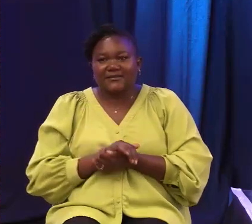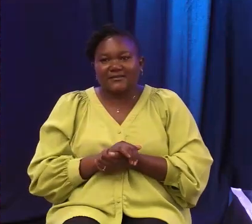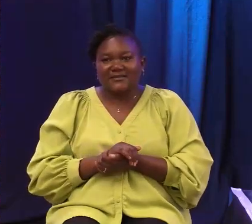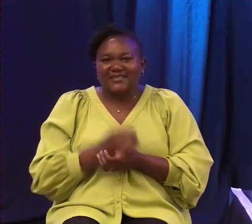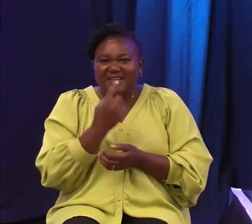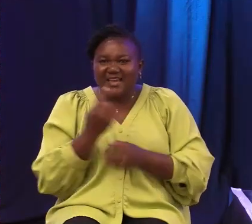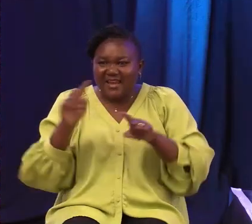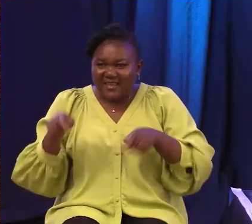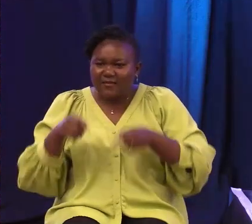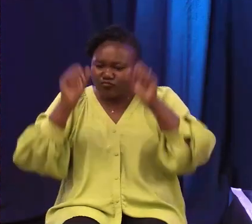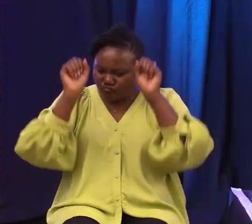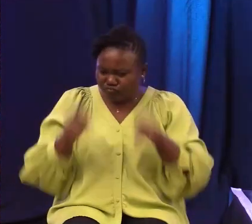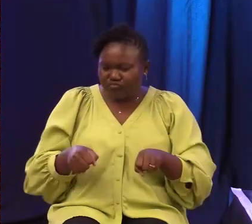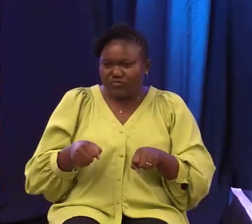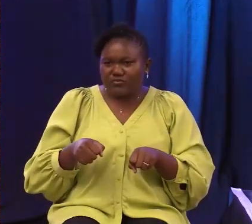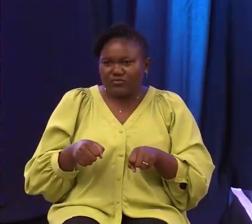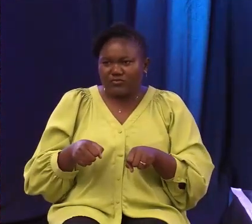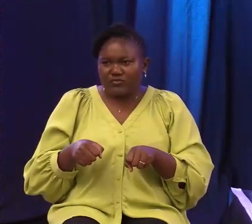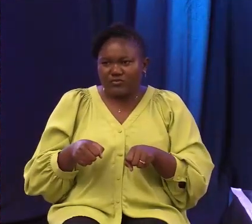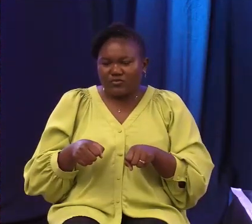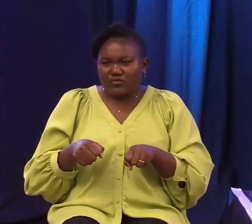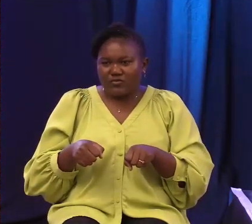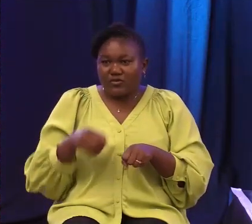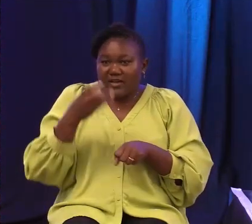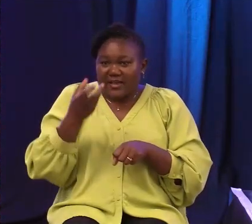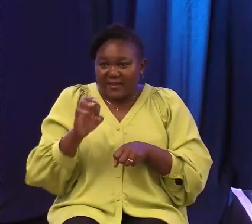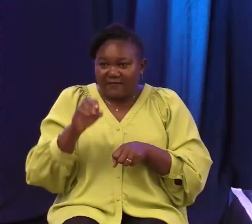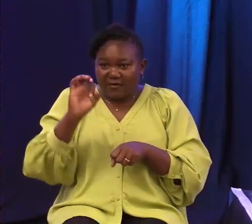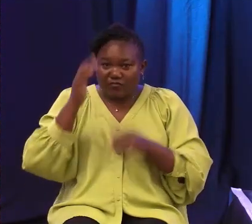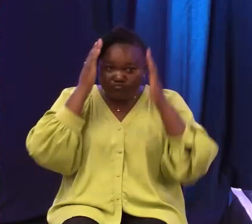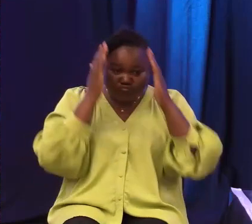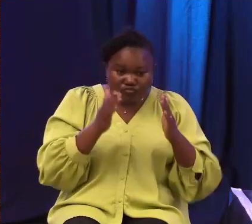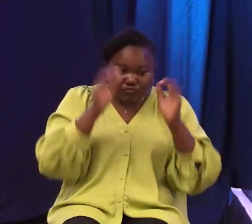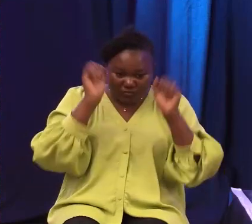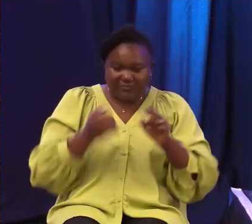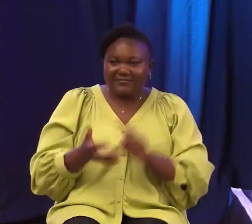Anything is possible if you put your mind to it.